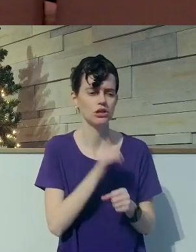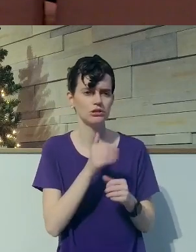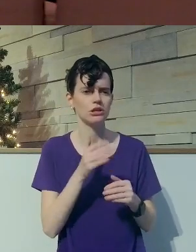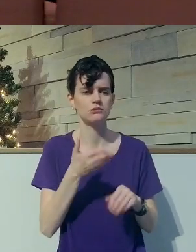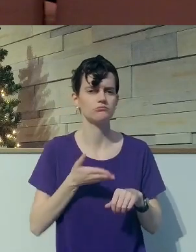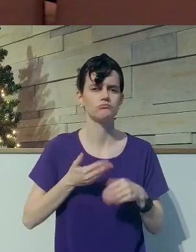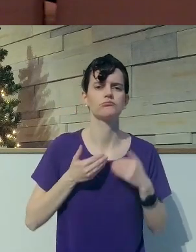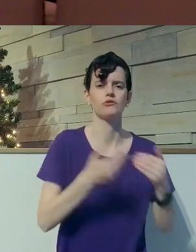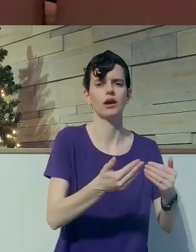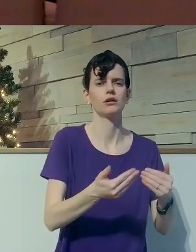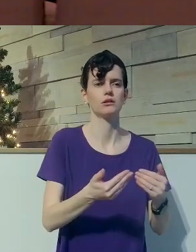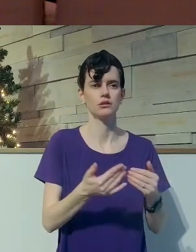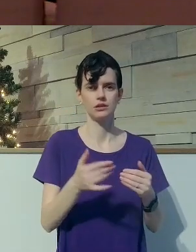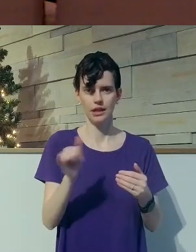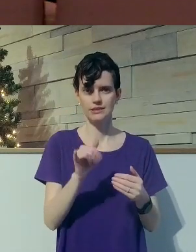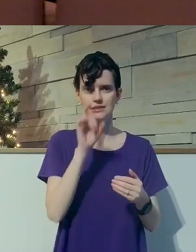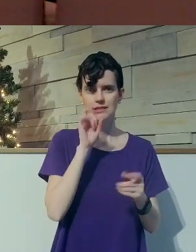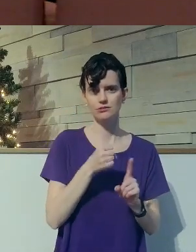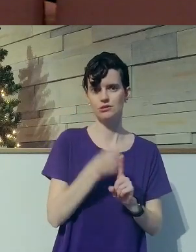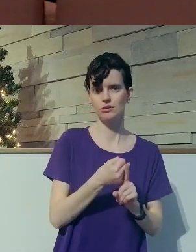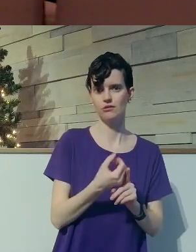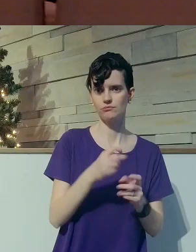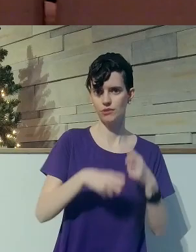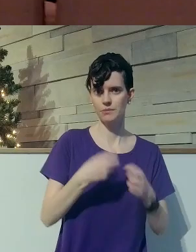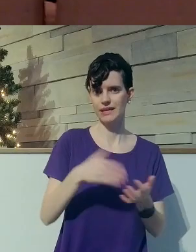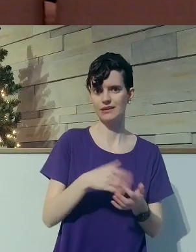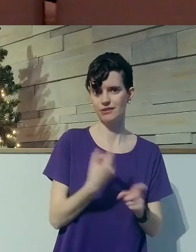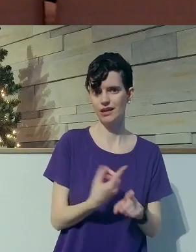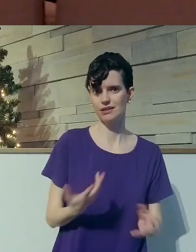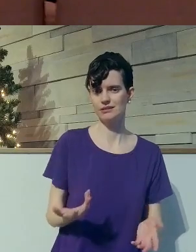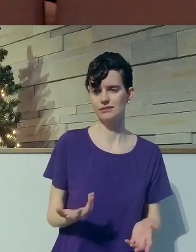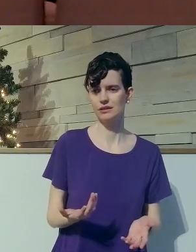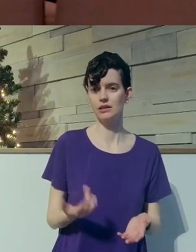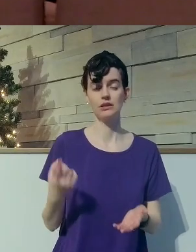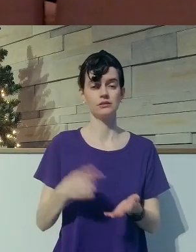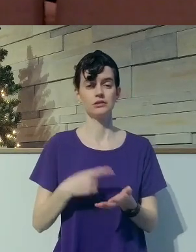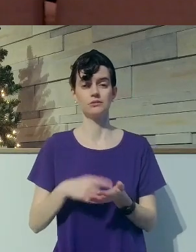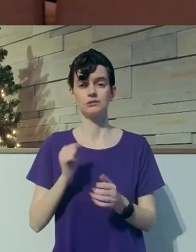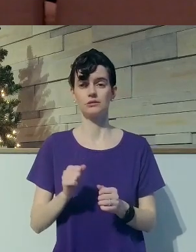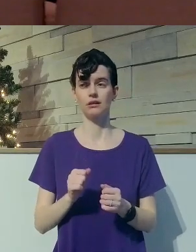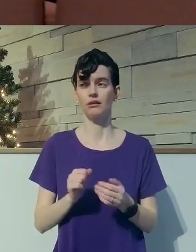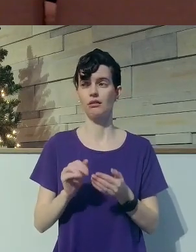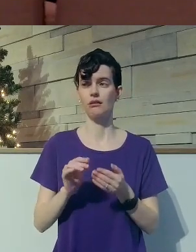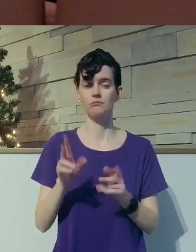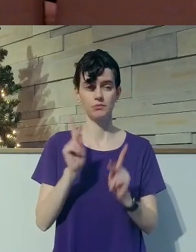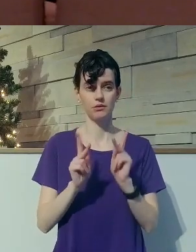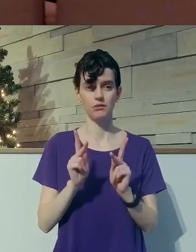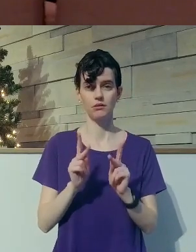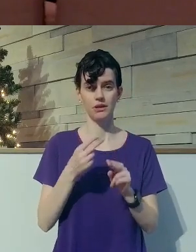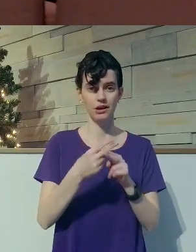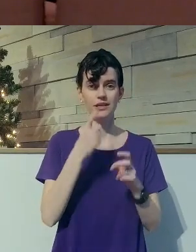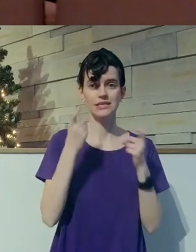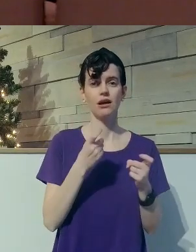move on. And we're back to that sexual assault issue again, right? And sometimes we can move those folks whenever we start naming